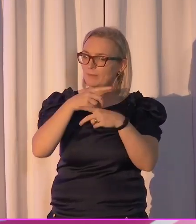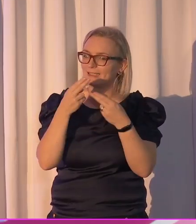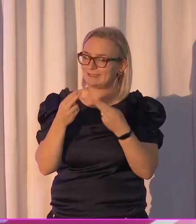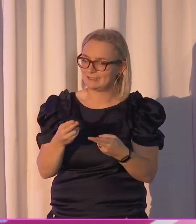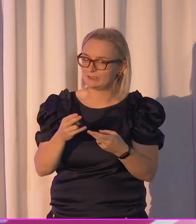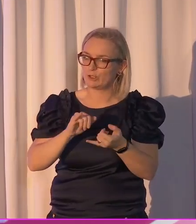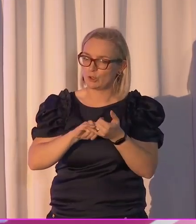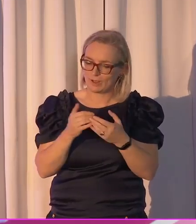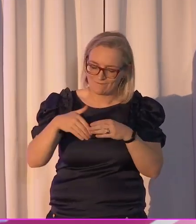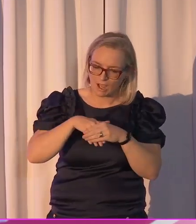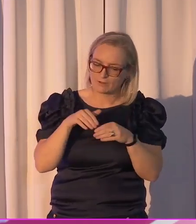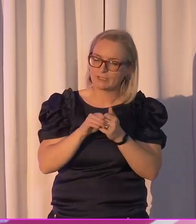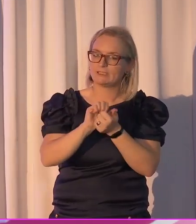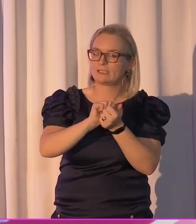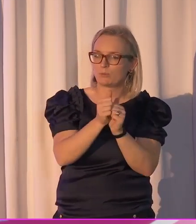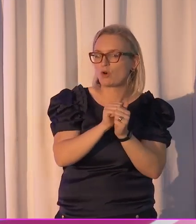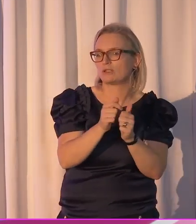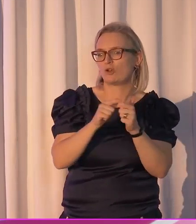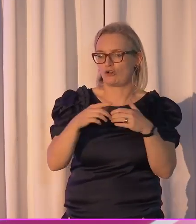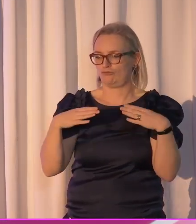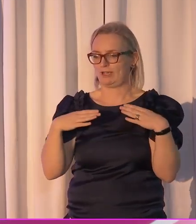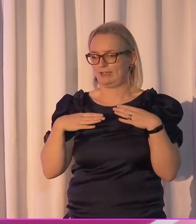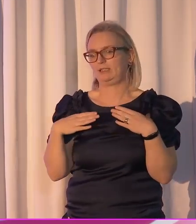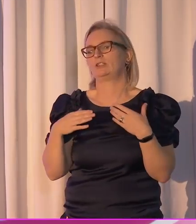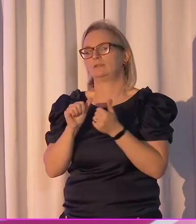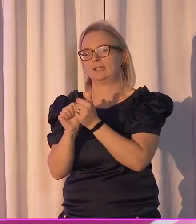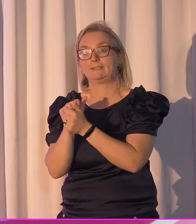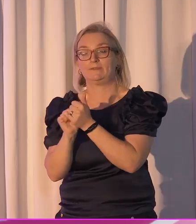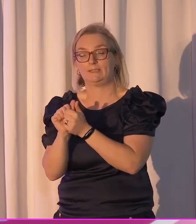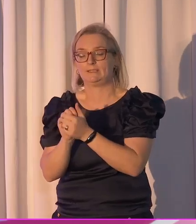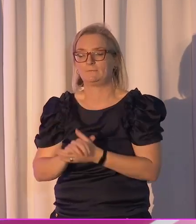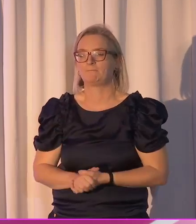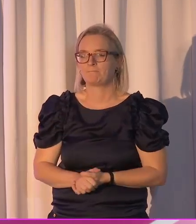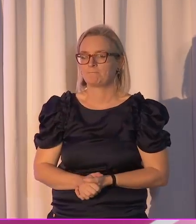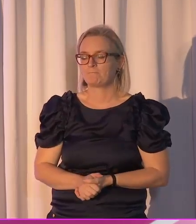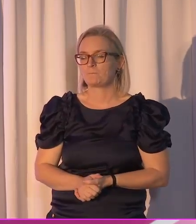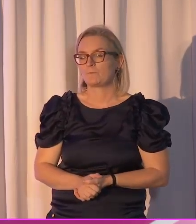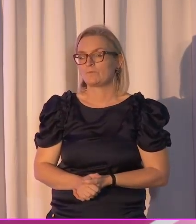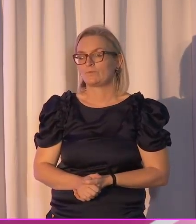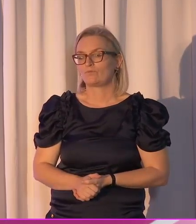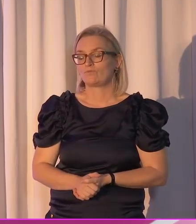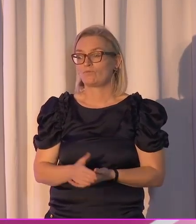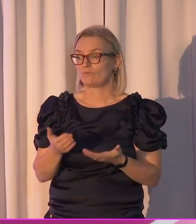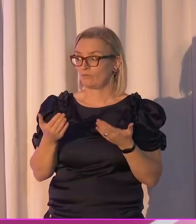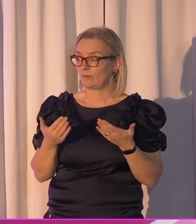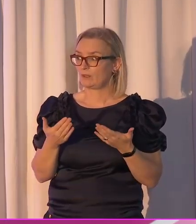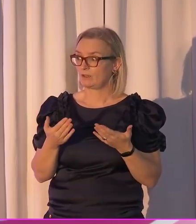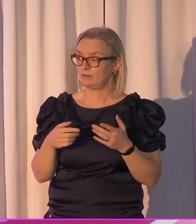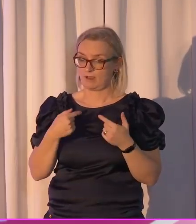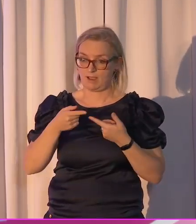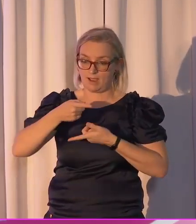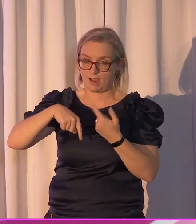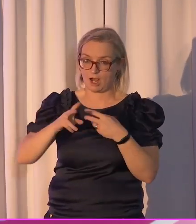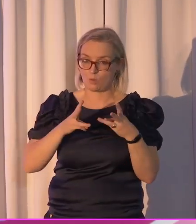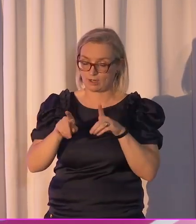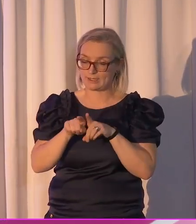in a range of sporting, cultural, recreation and leisure activities. In addition, our work in monitoring